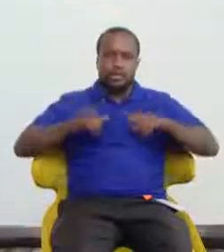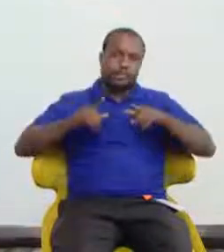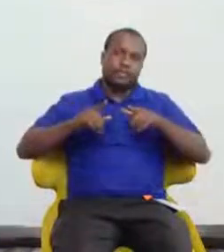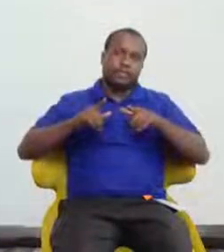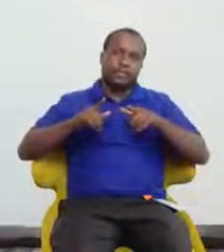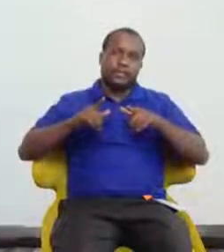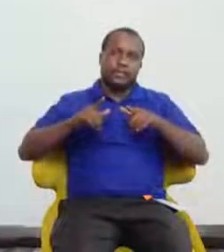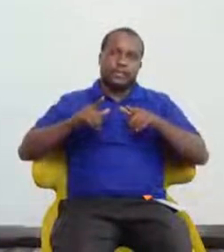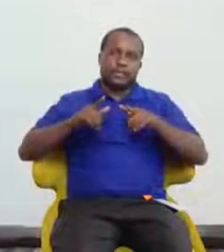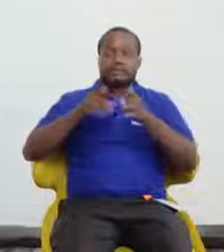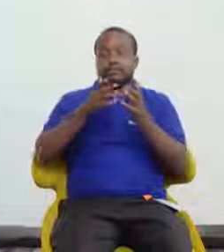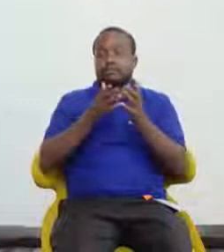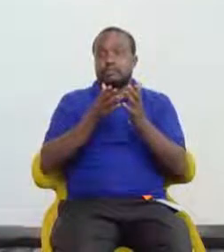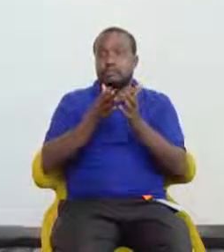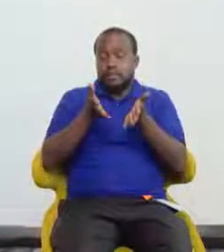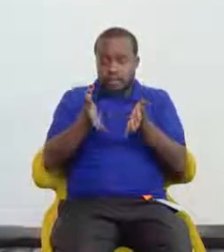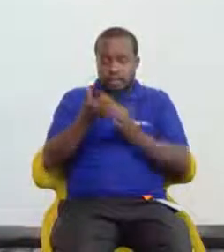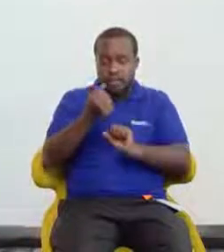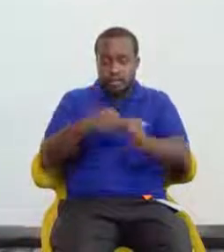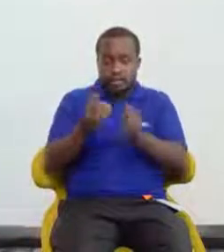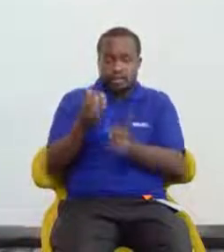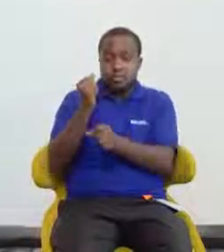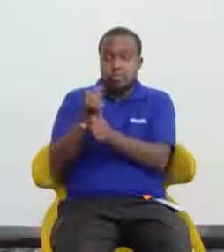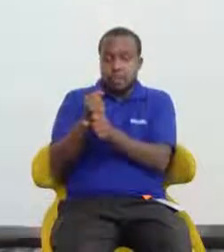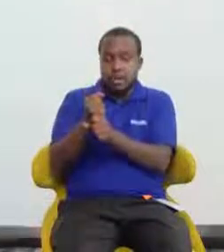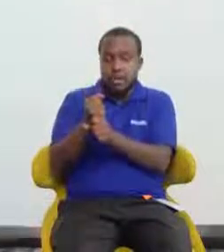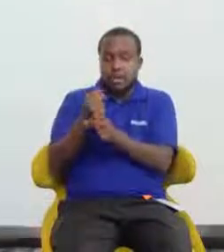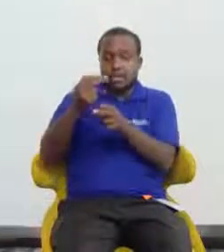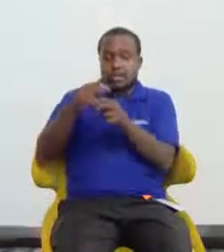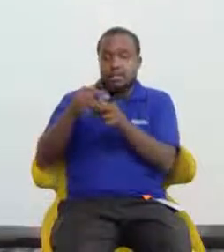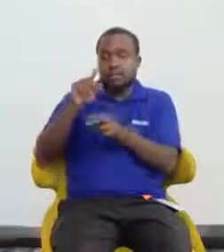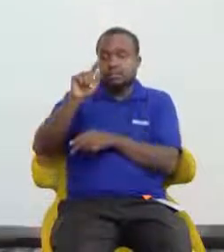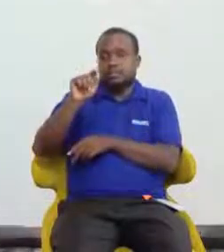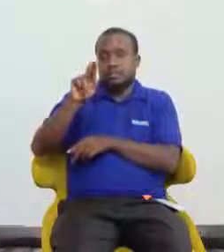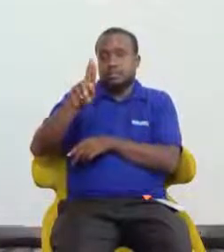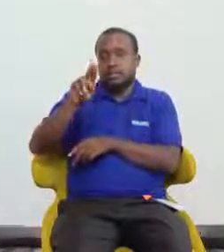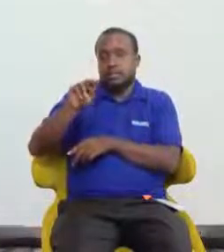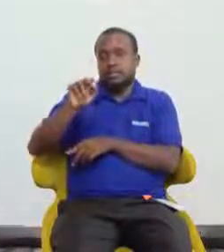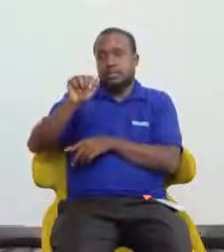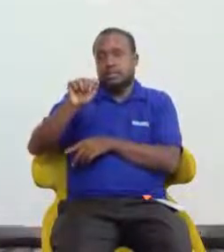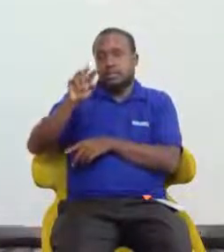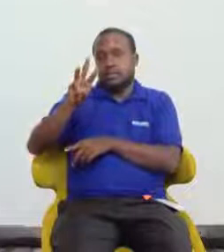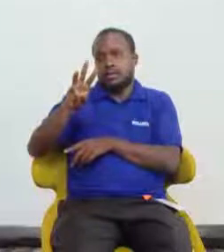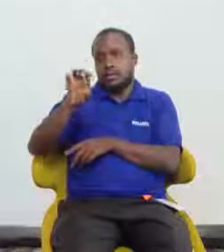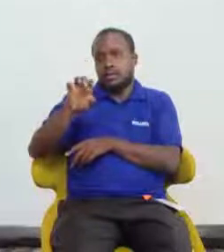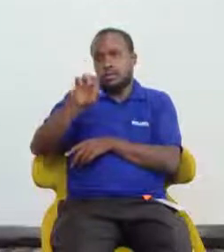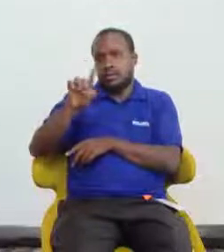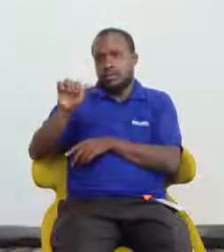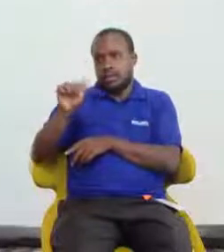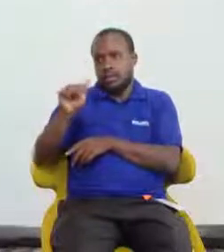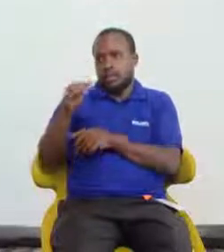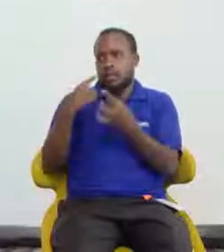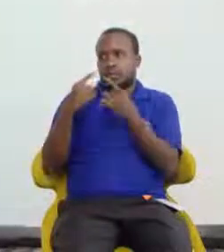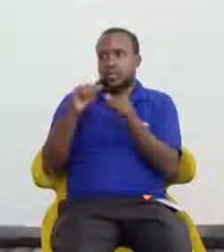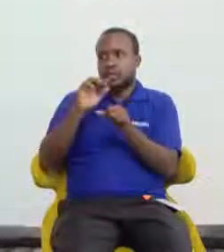And through what I'm doing right now, I have an organization called Tunaweza Foundation. And we do a lot into inclusiveness.